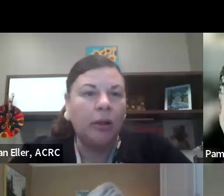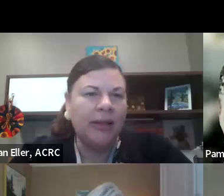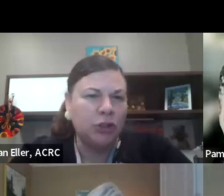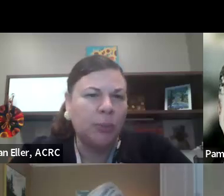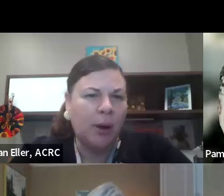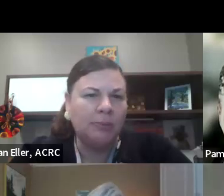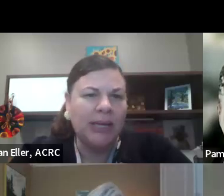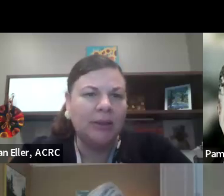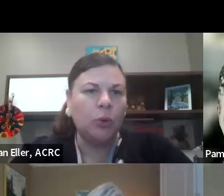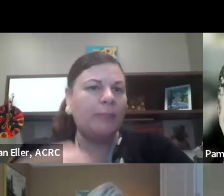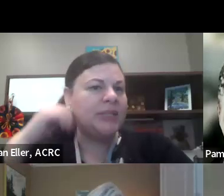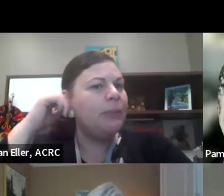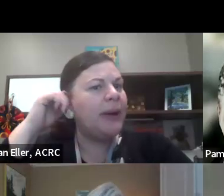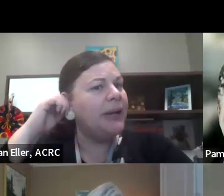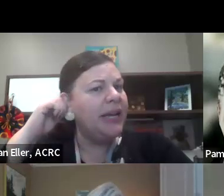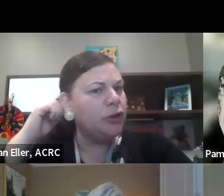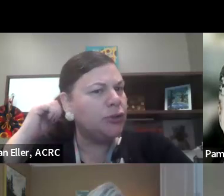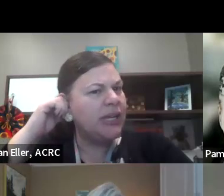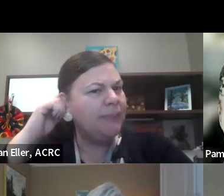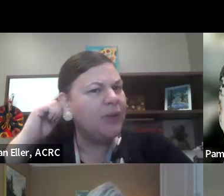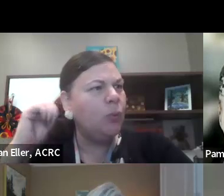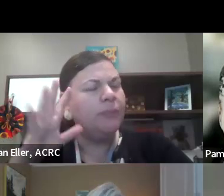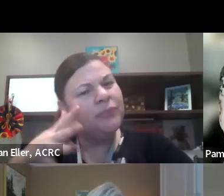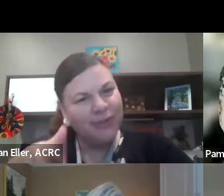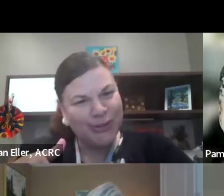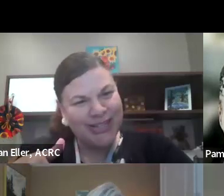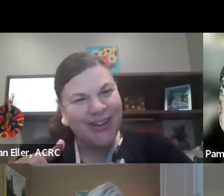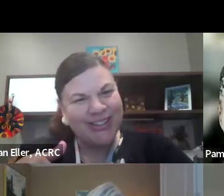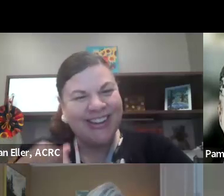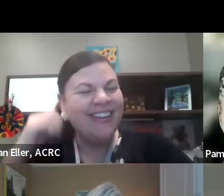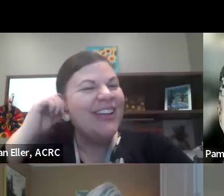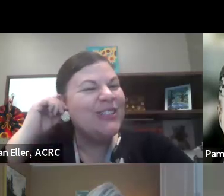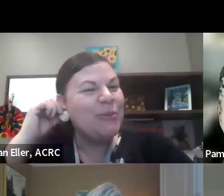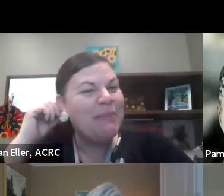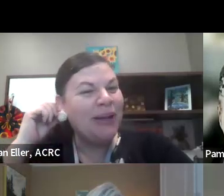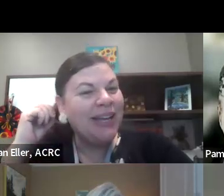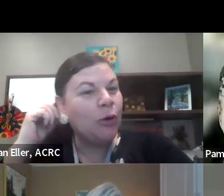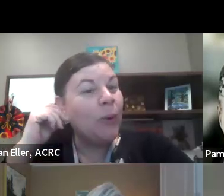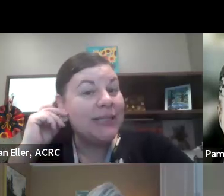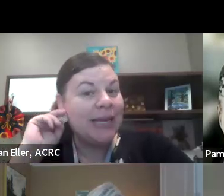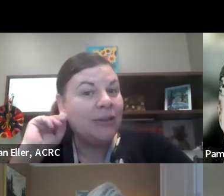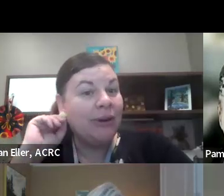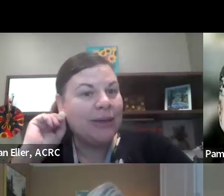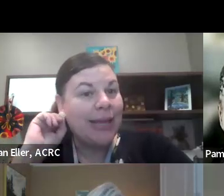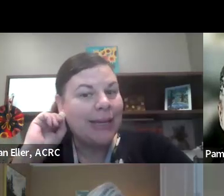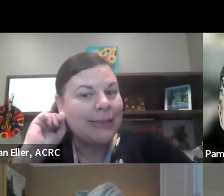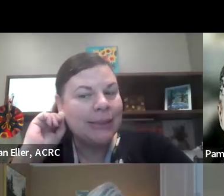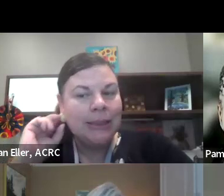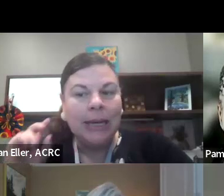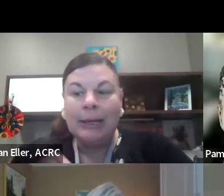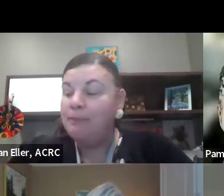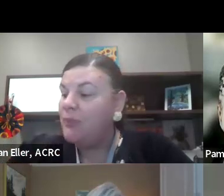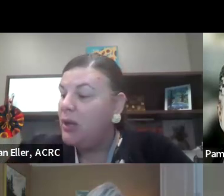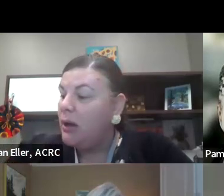link. So all of that should probably hit the website by Monday or Tuesday. Well, Tuesday's a holiday, so by Monday or Wednesday at the very